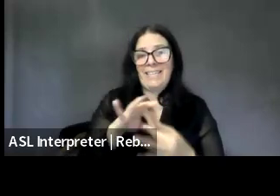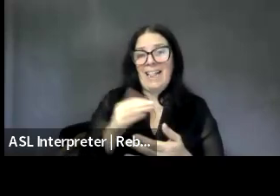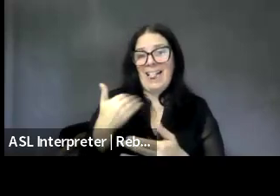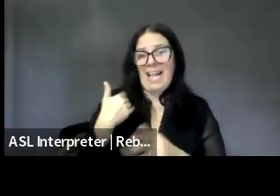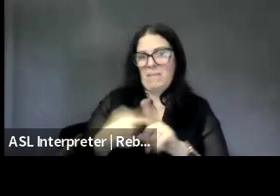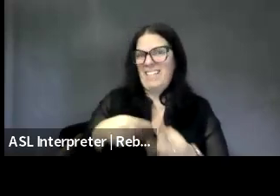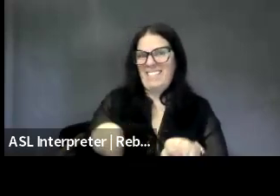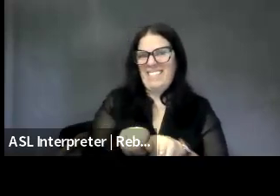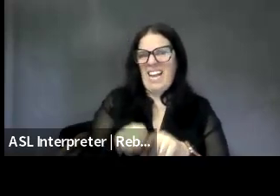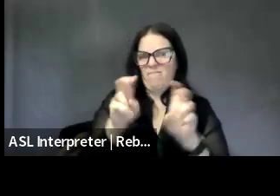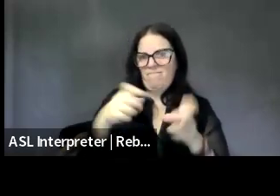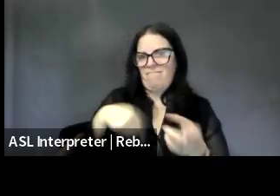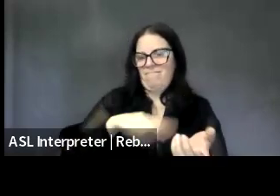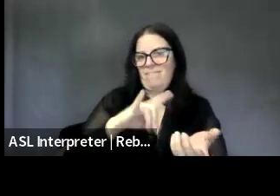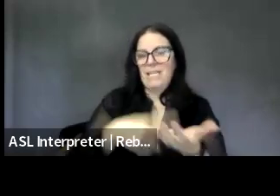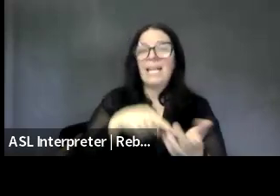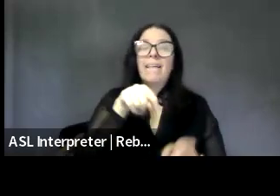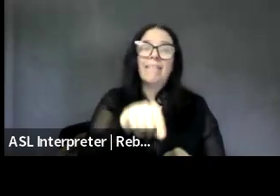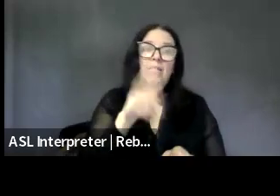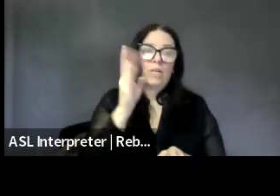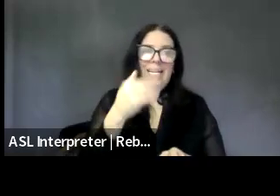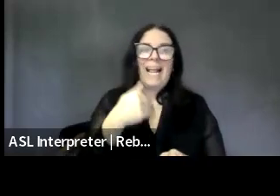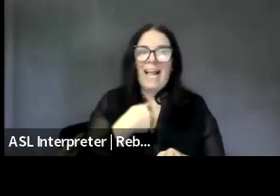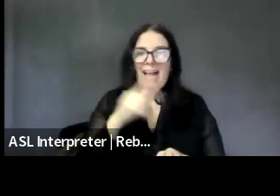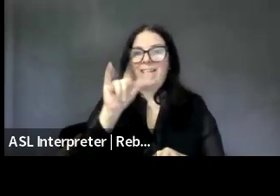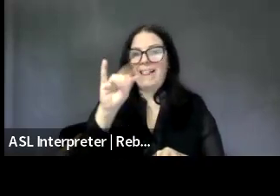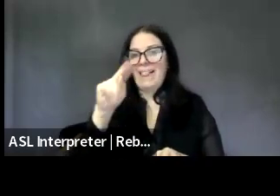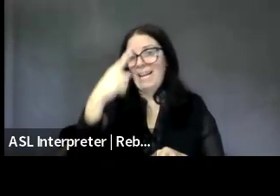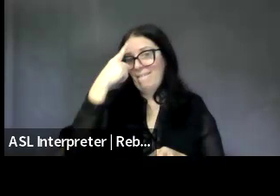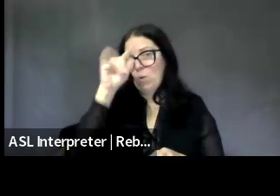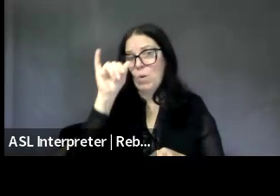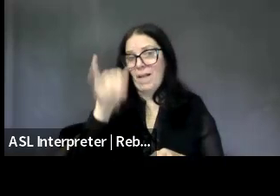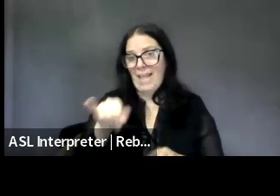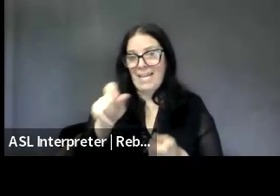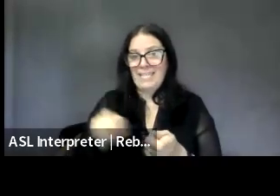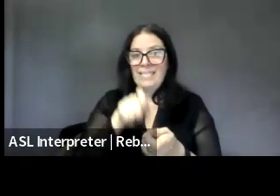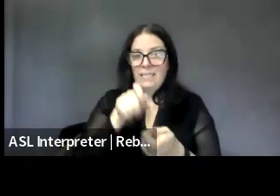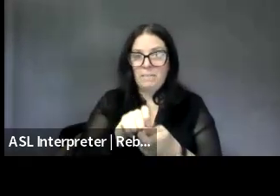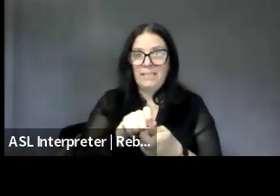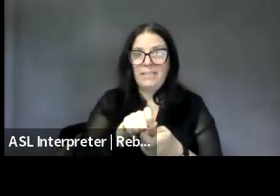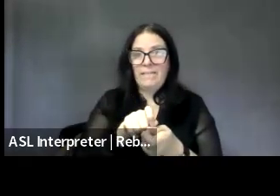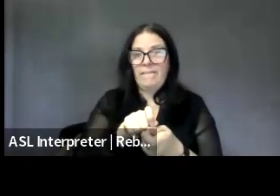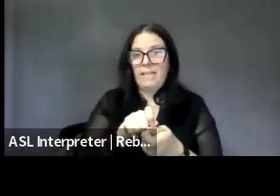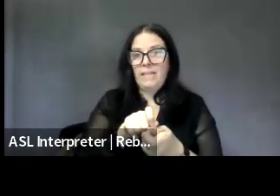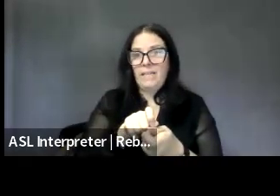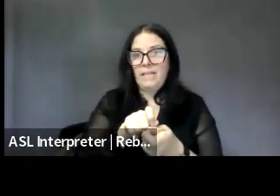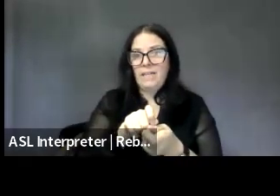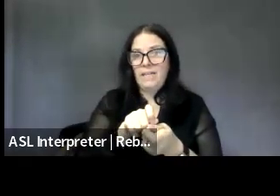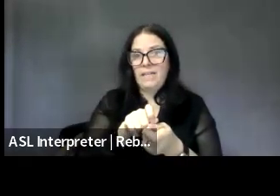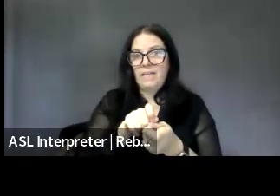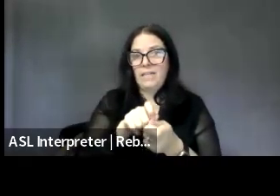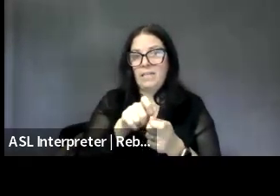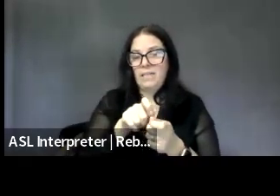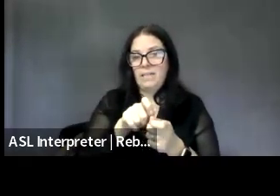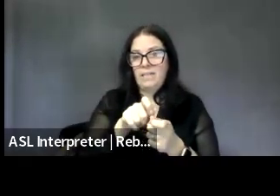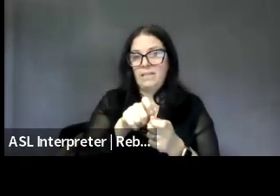and there's a link in this presentation for that specific call. And if